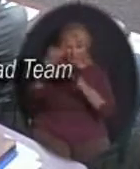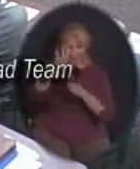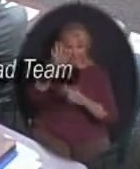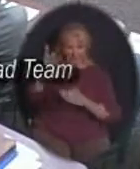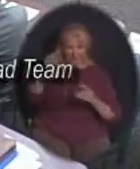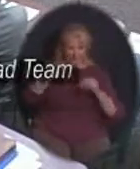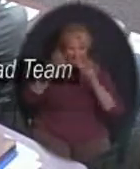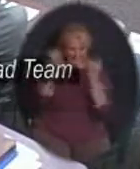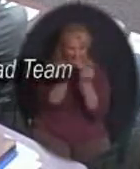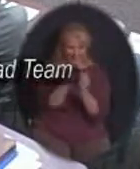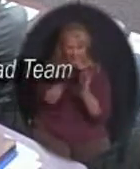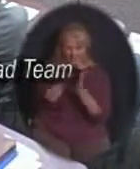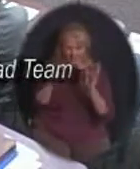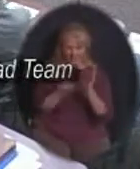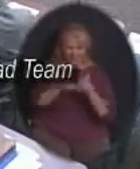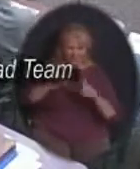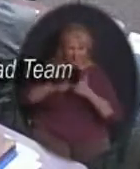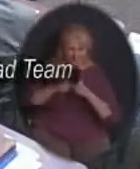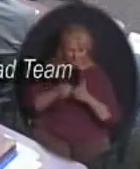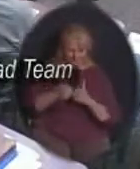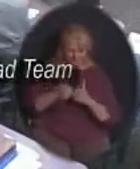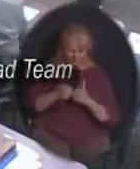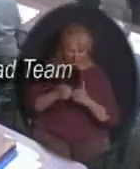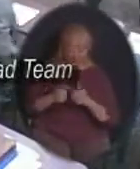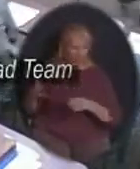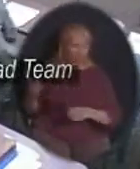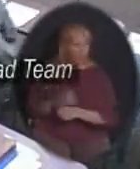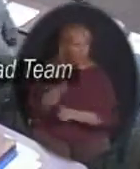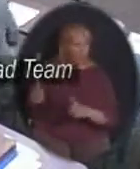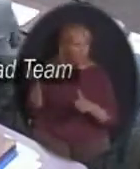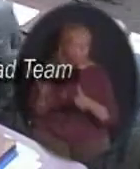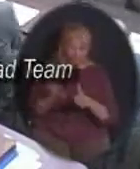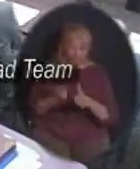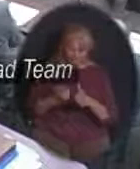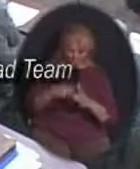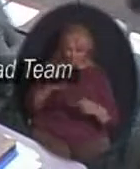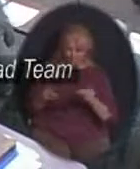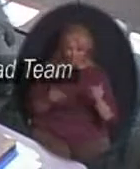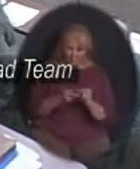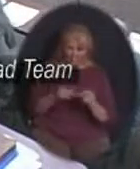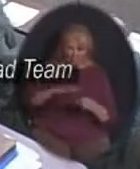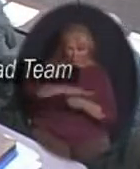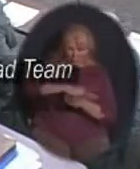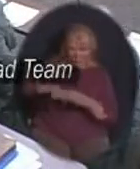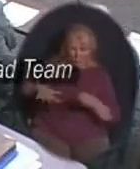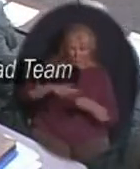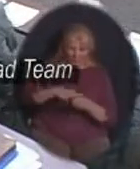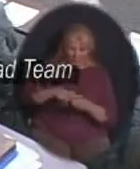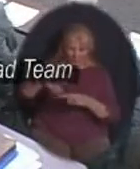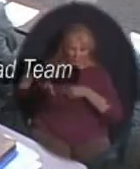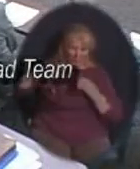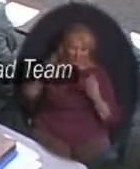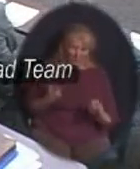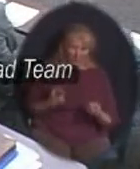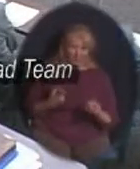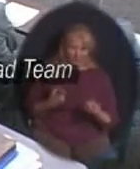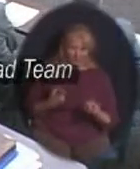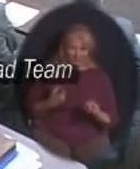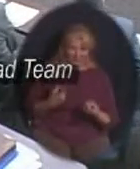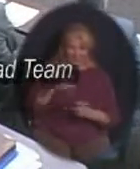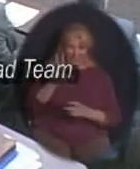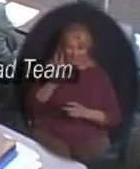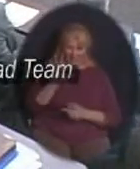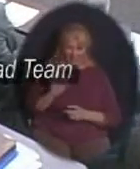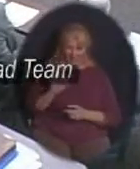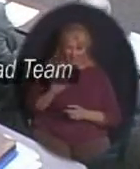They've actually won first place at the regionals 9 out of the past 10 years. This year, California Trail placed first